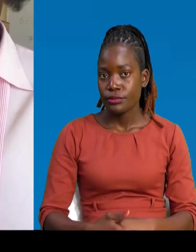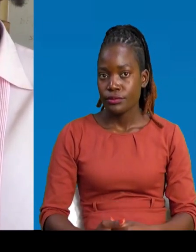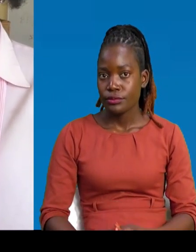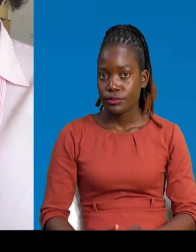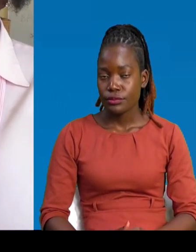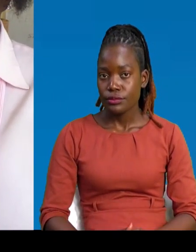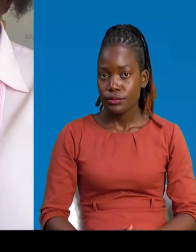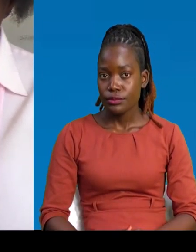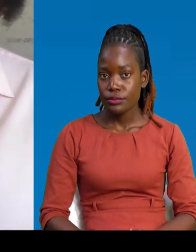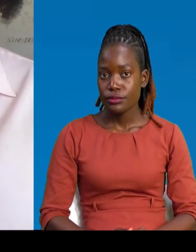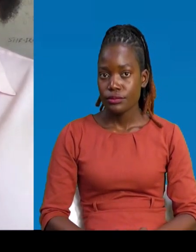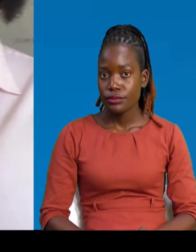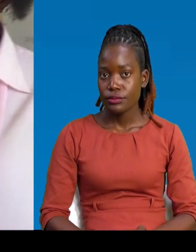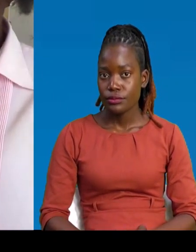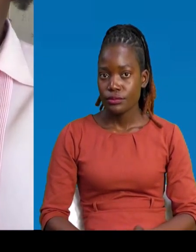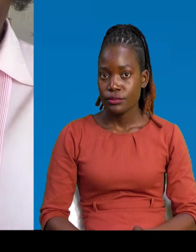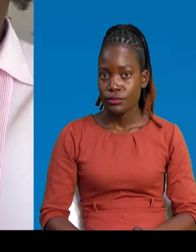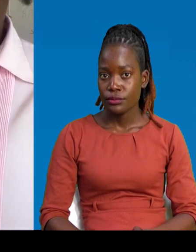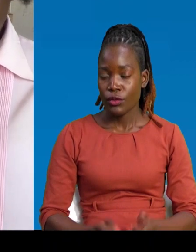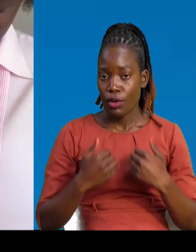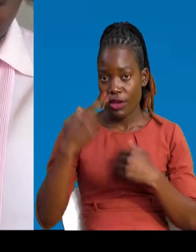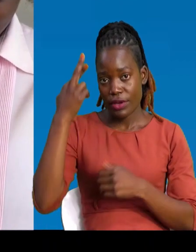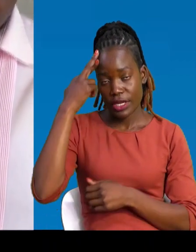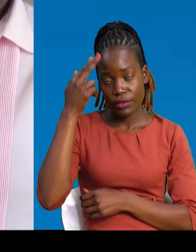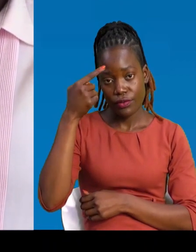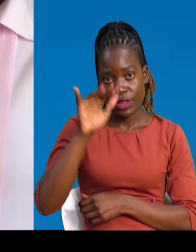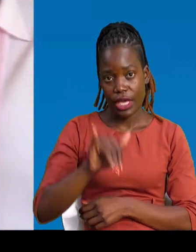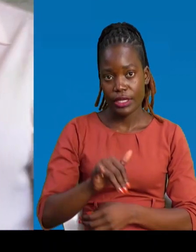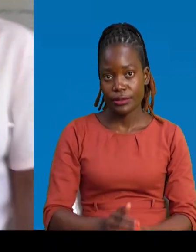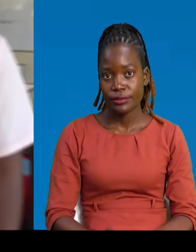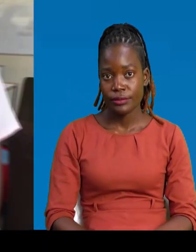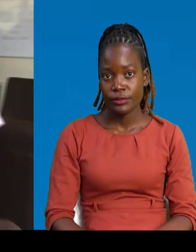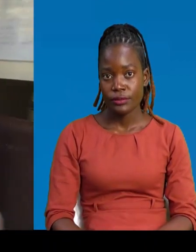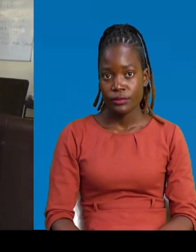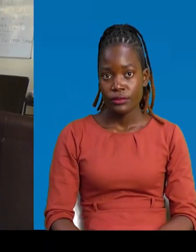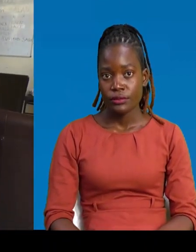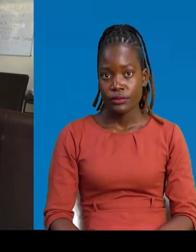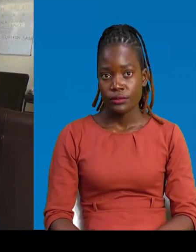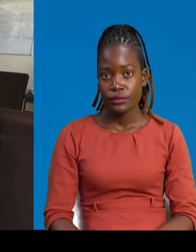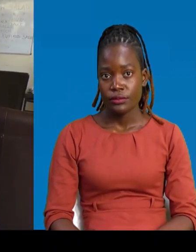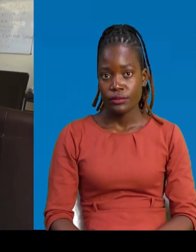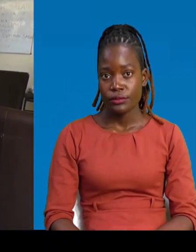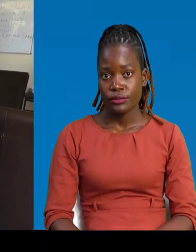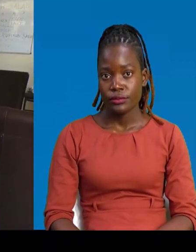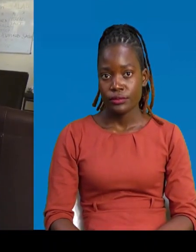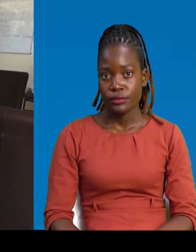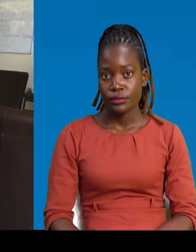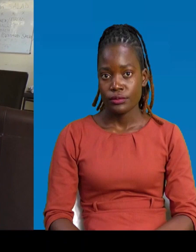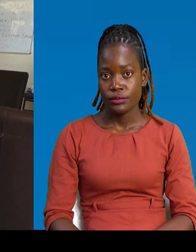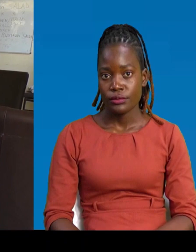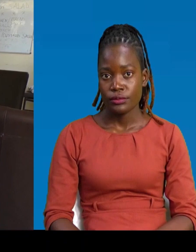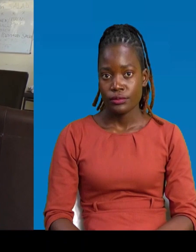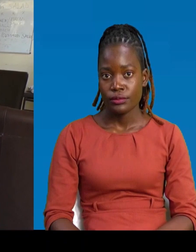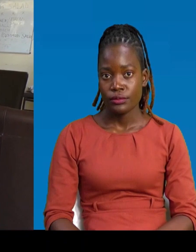Okay. There's a reason for that. Yeah. Okay. Kwa sababu saa zingine